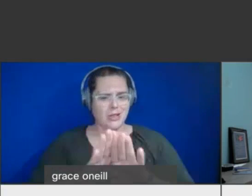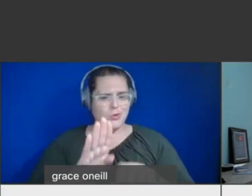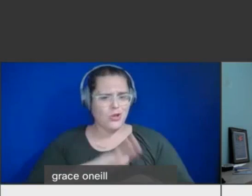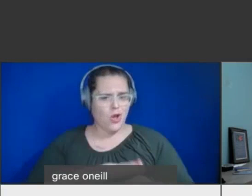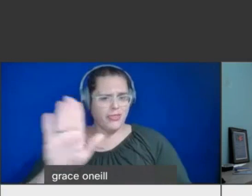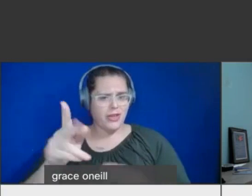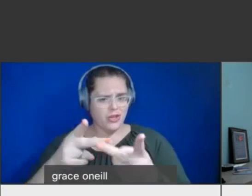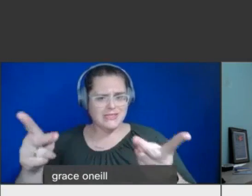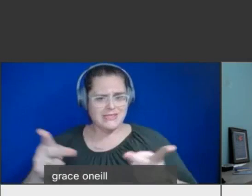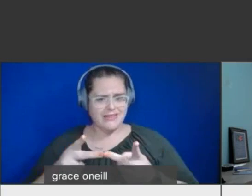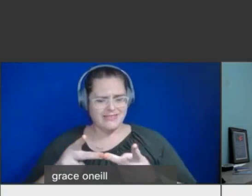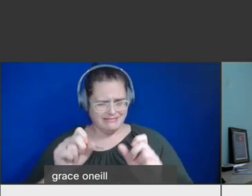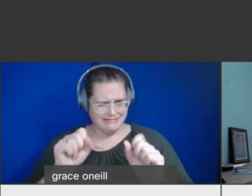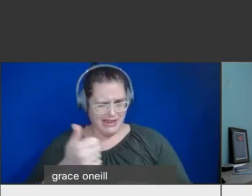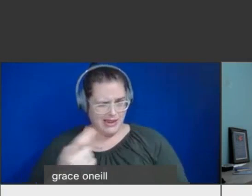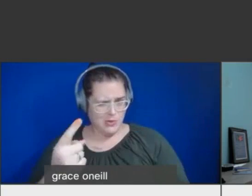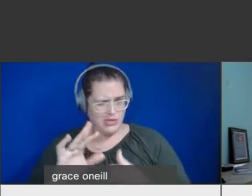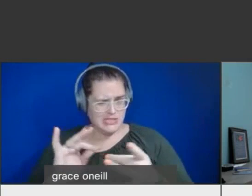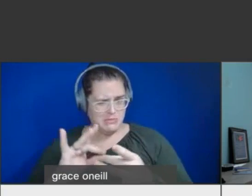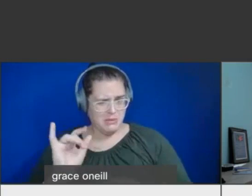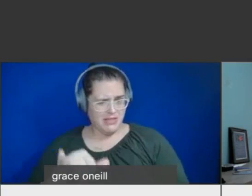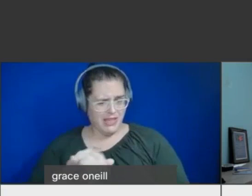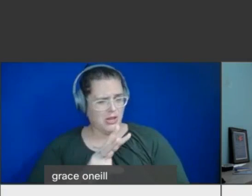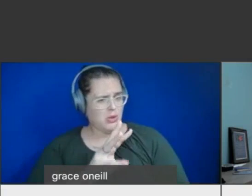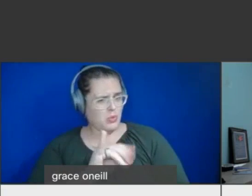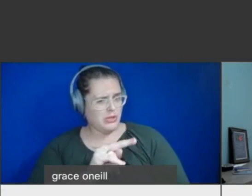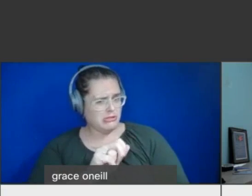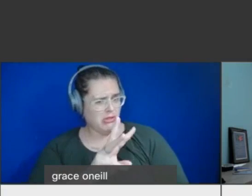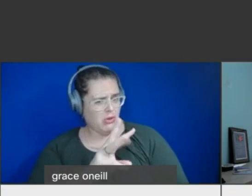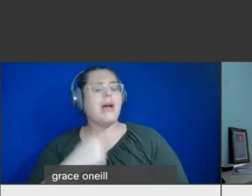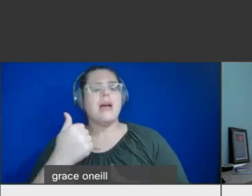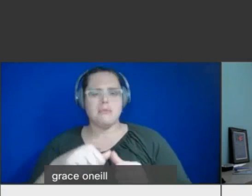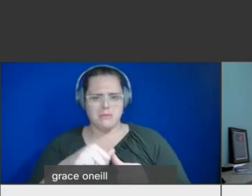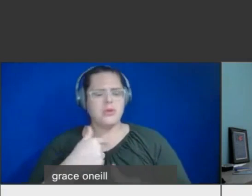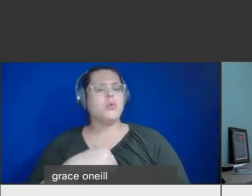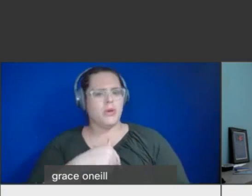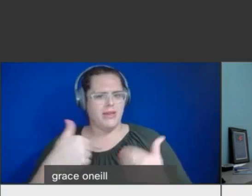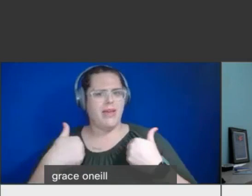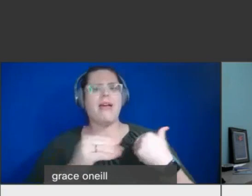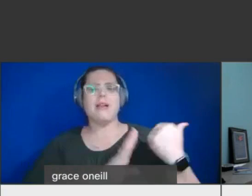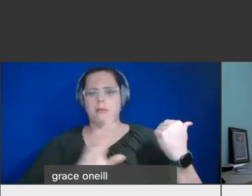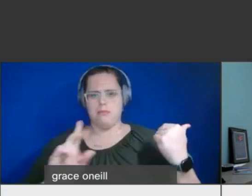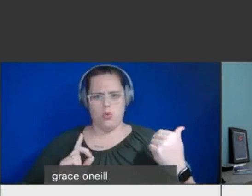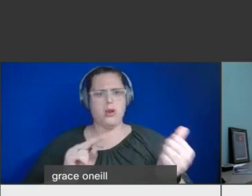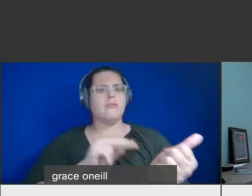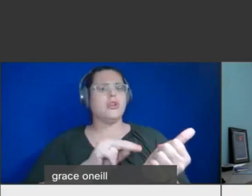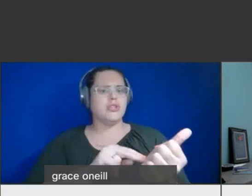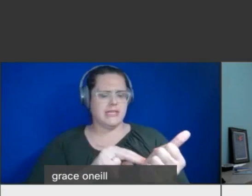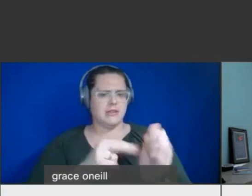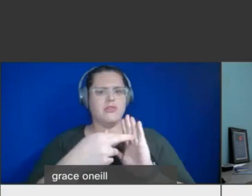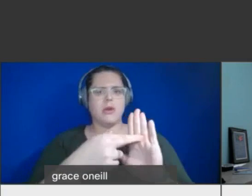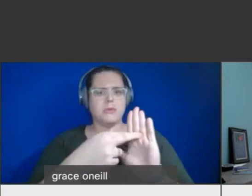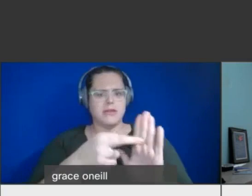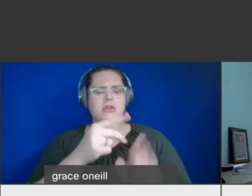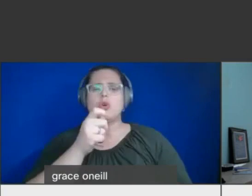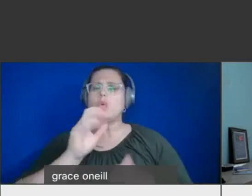this? Winslow, I don't know if you have any update about this. I know that we had someone from the Board of Nursing who spoke